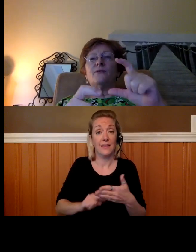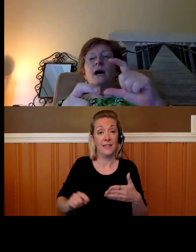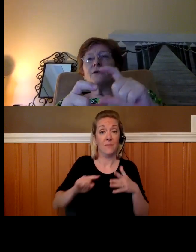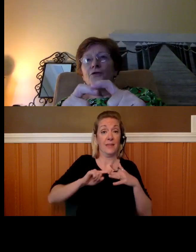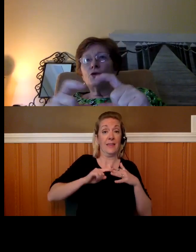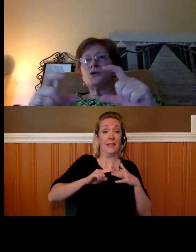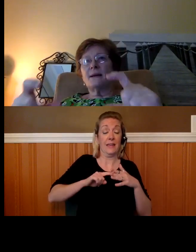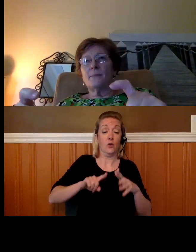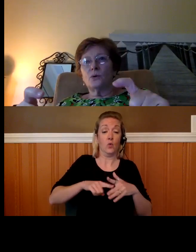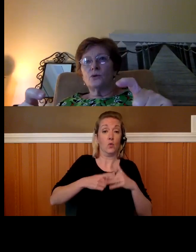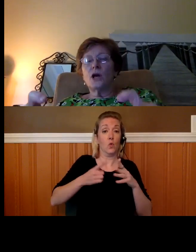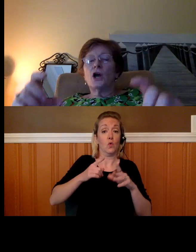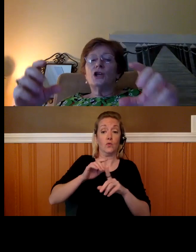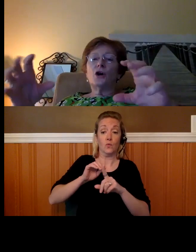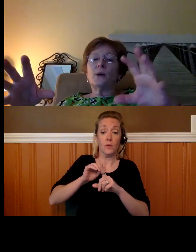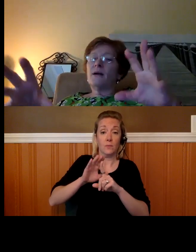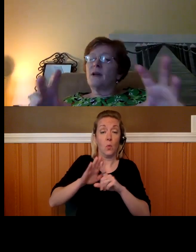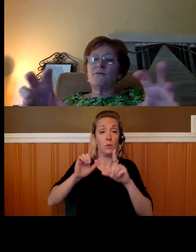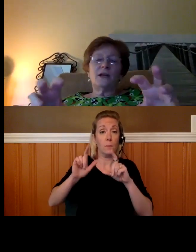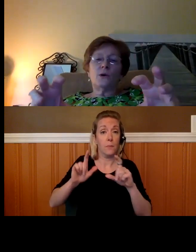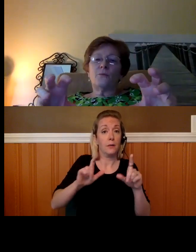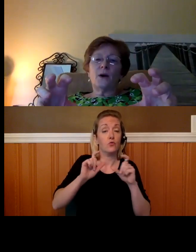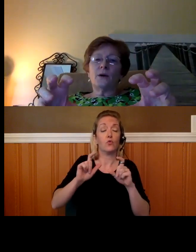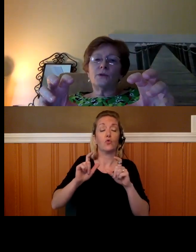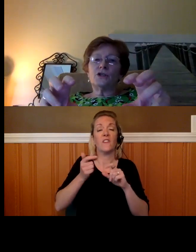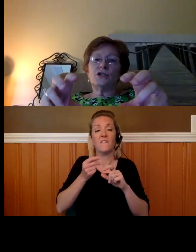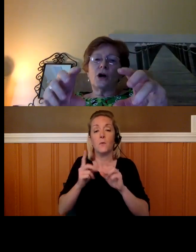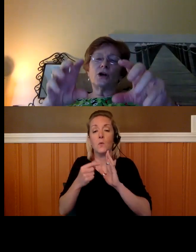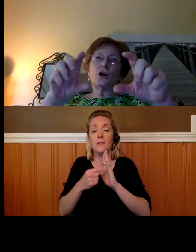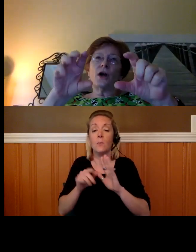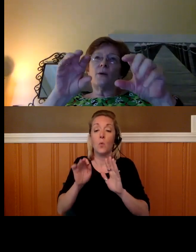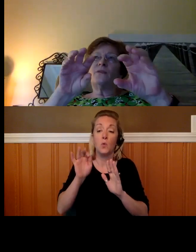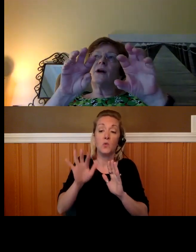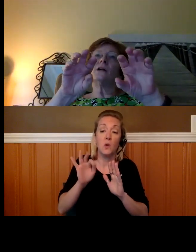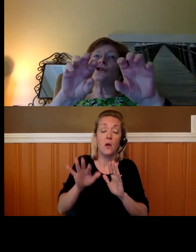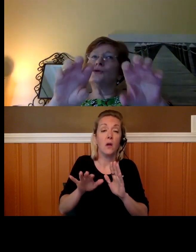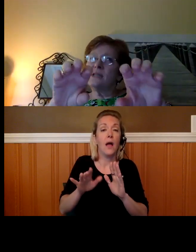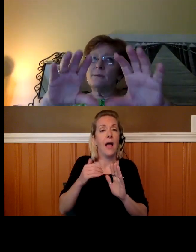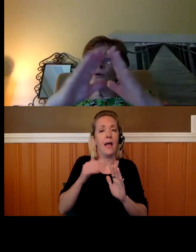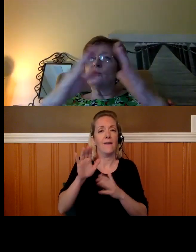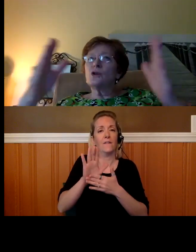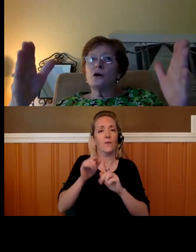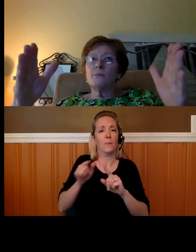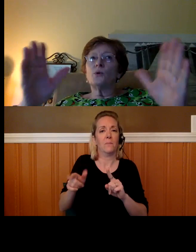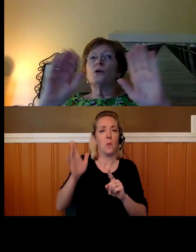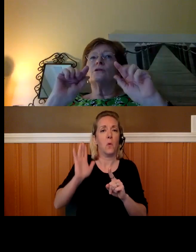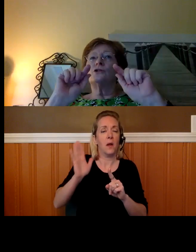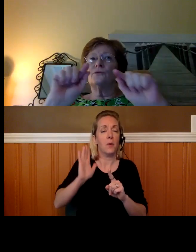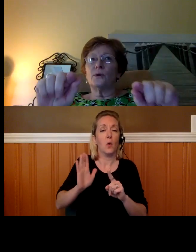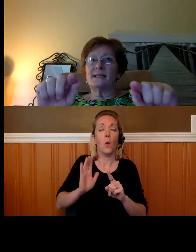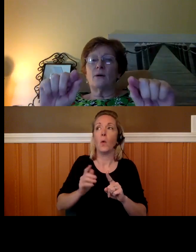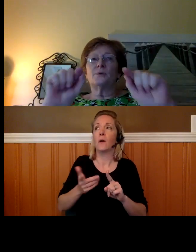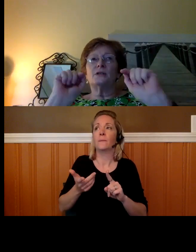symbols, and I've got video of Marin when she's younger, and we've got 2 symbols on a board, 2 voice output